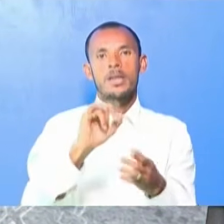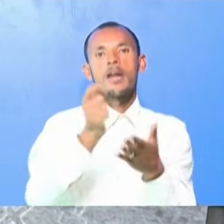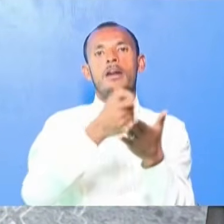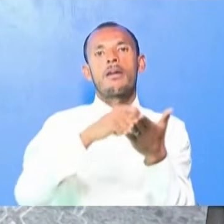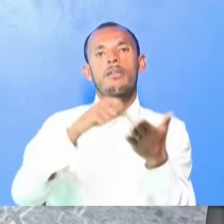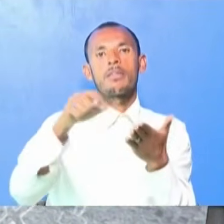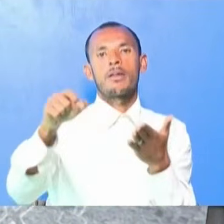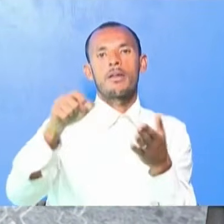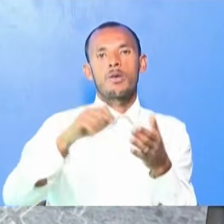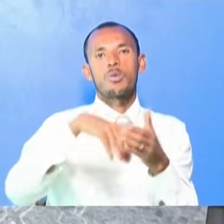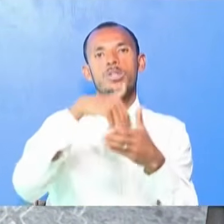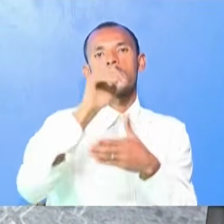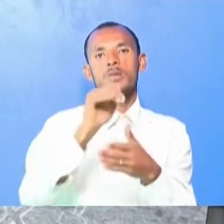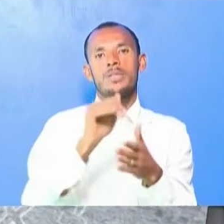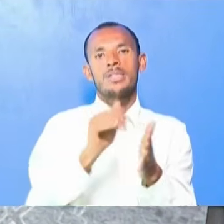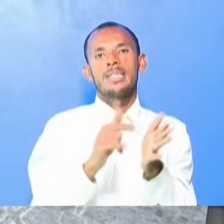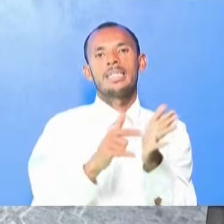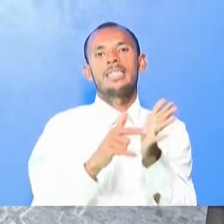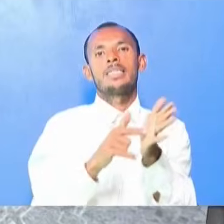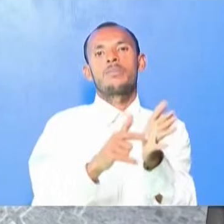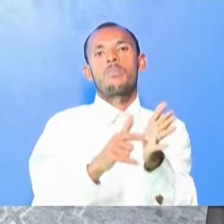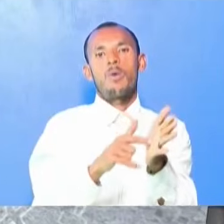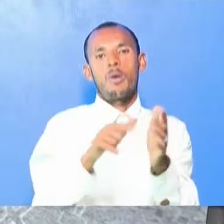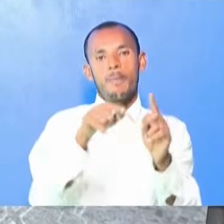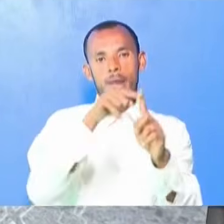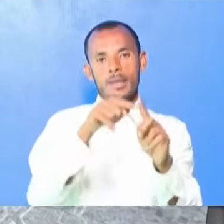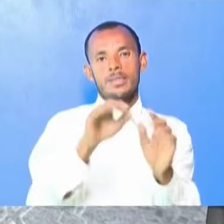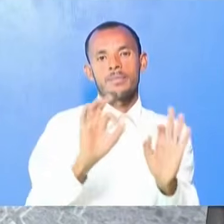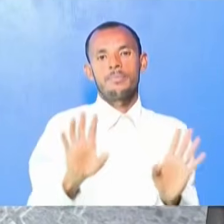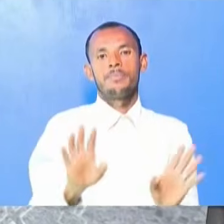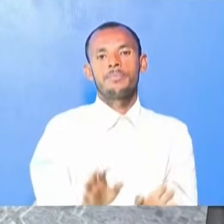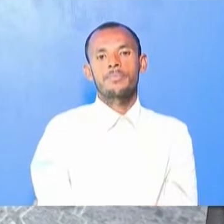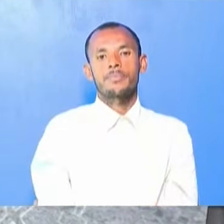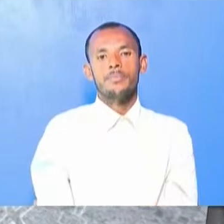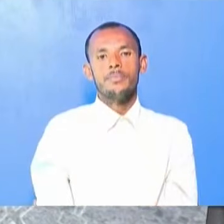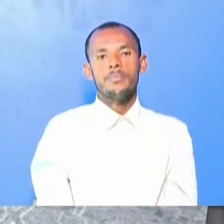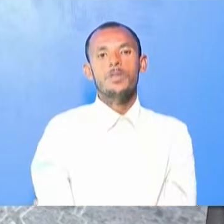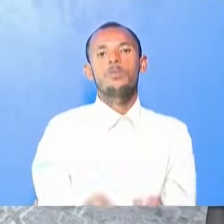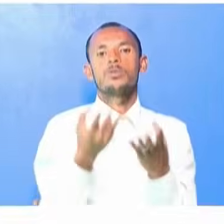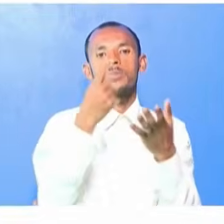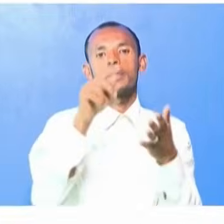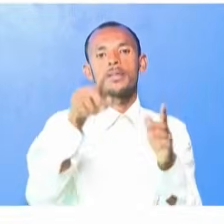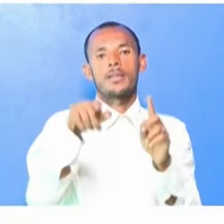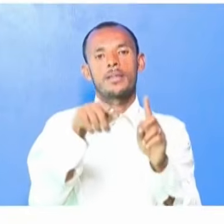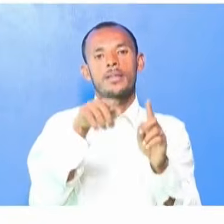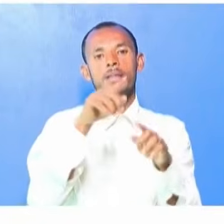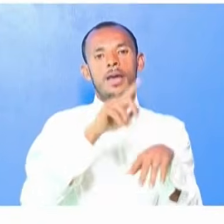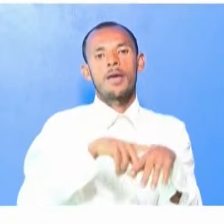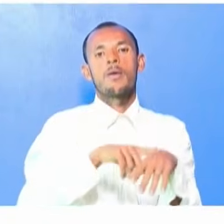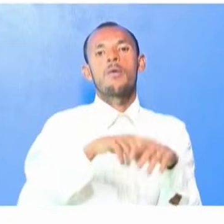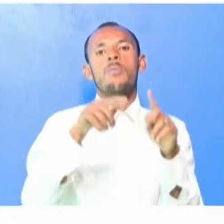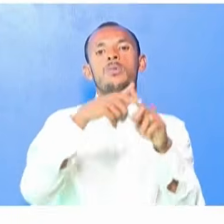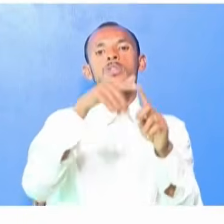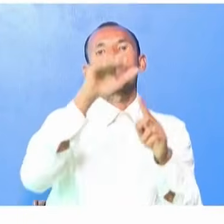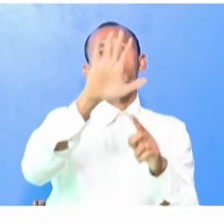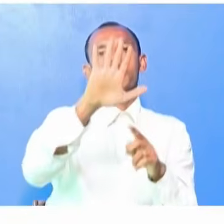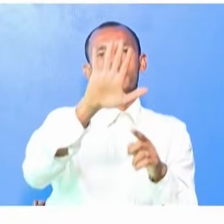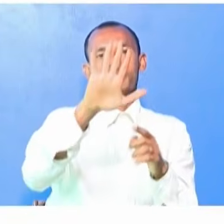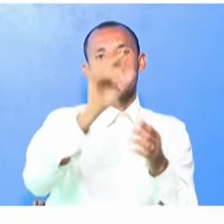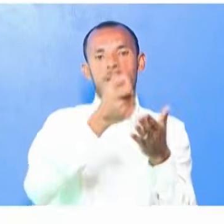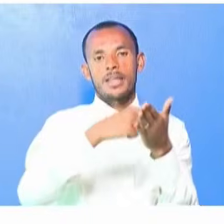written without the symbol plus sign. Therefore, most of the time, positive 5 is written